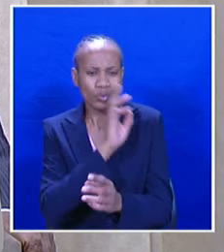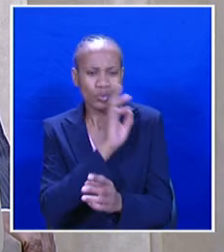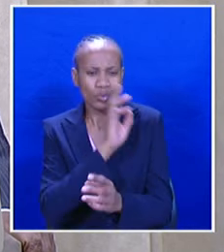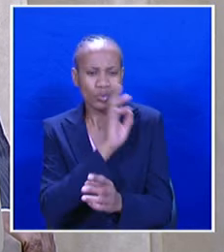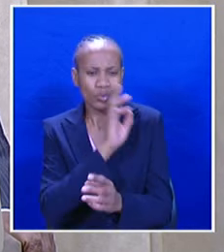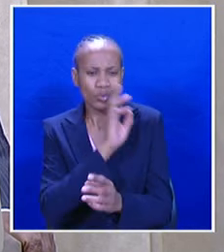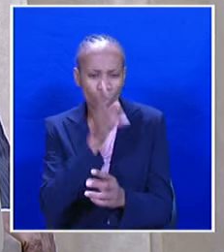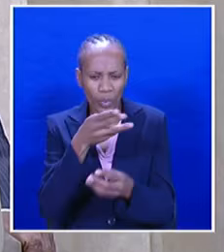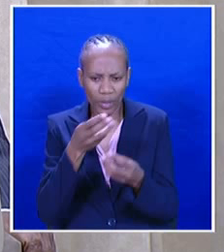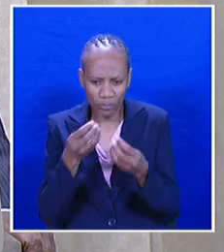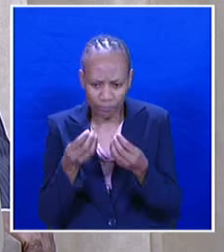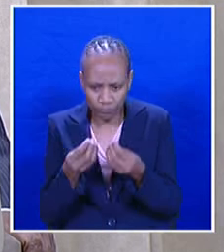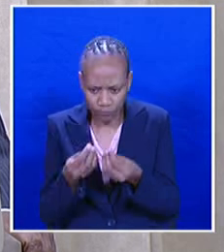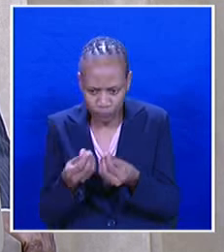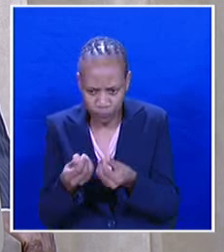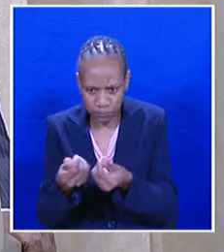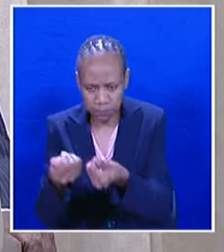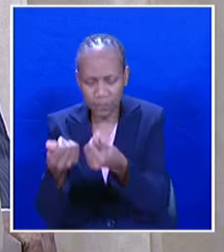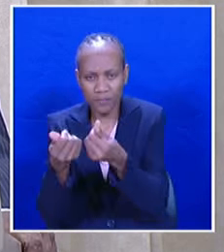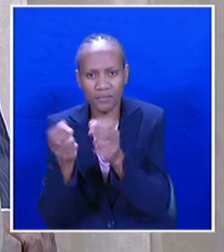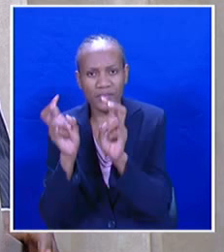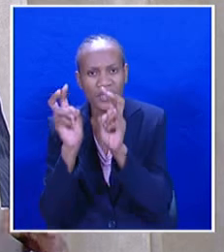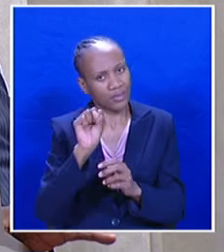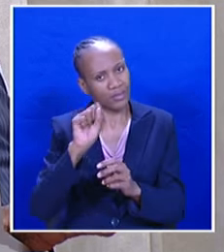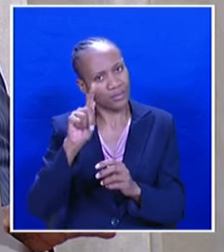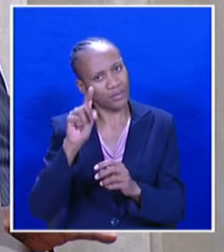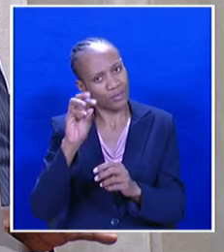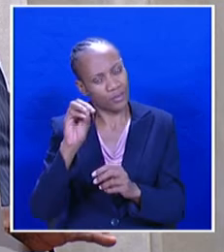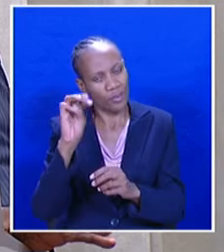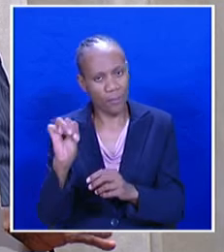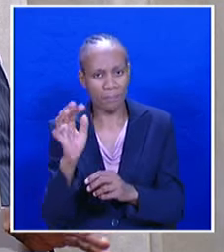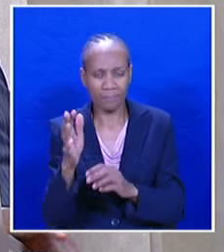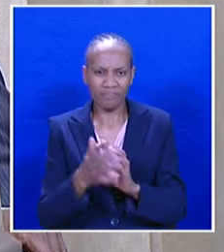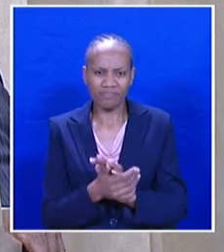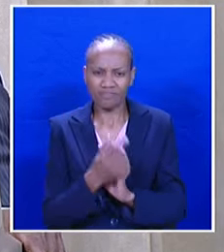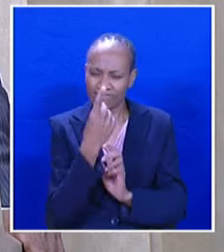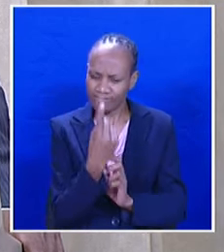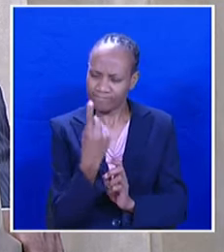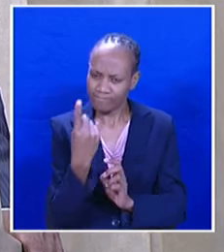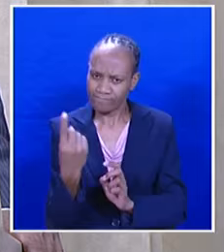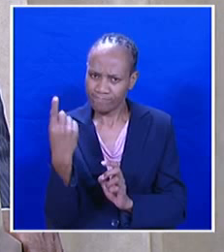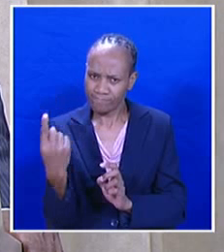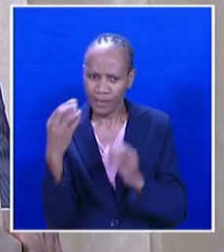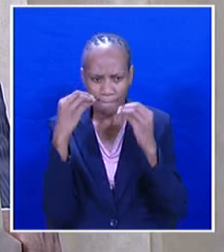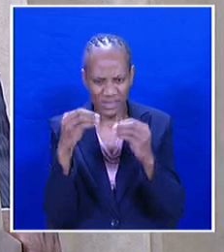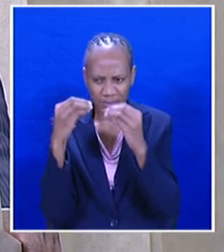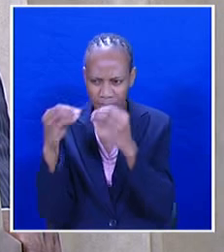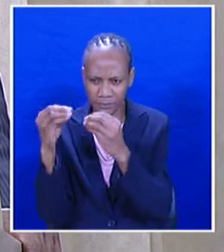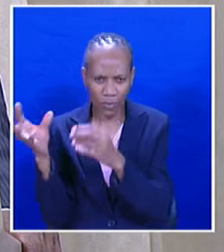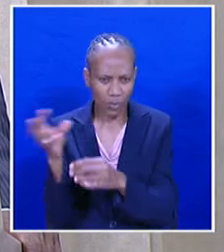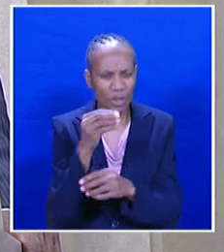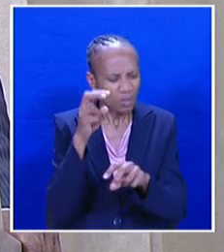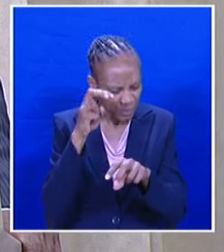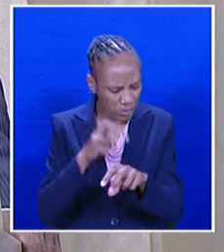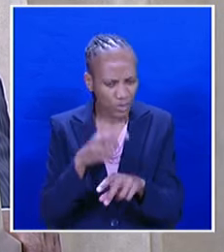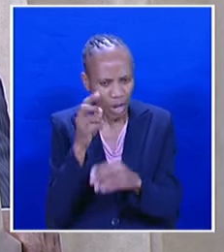Every institution, every entity needs good, strong leadership to be able to execute its